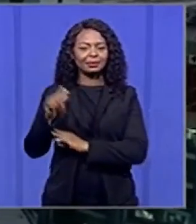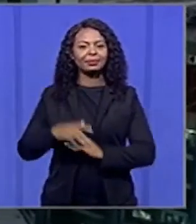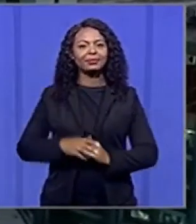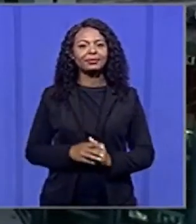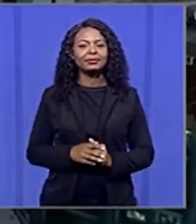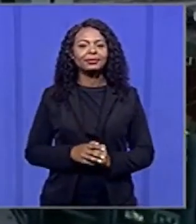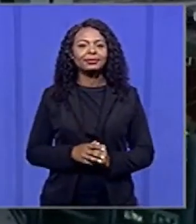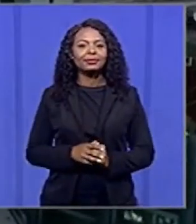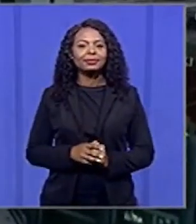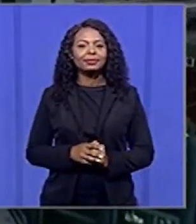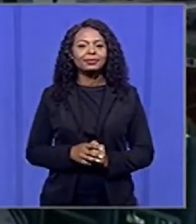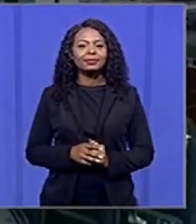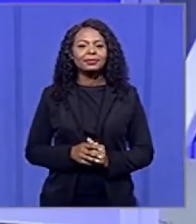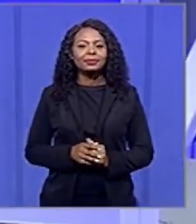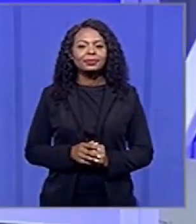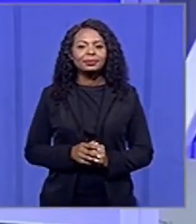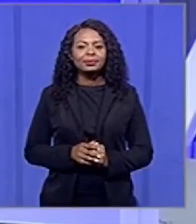DGT.